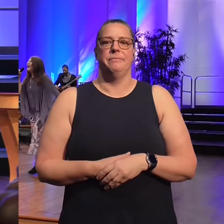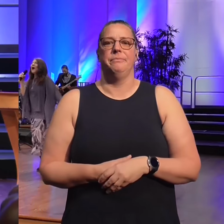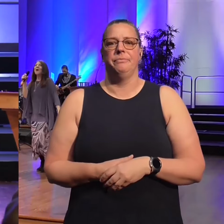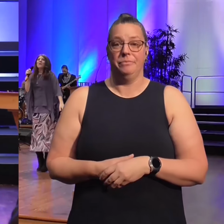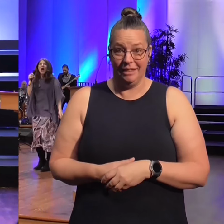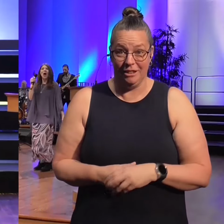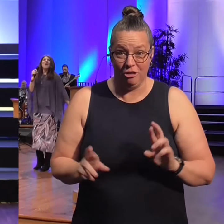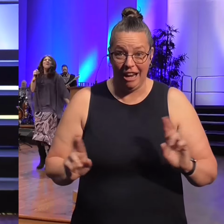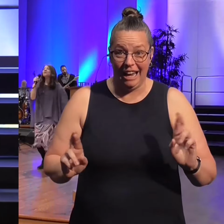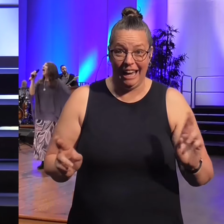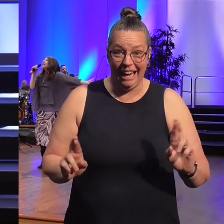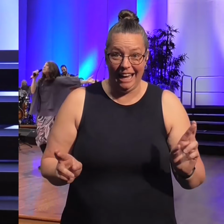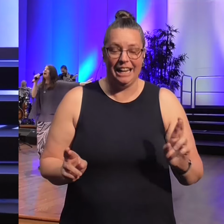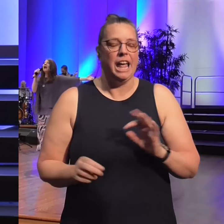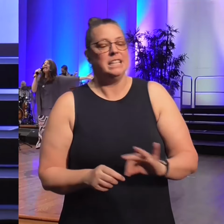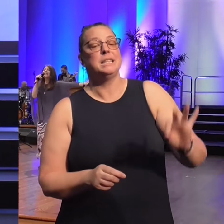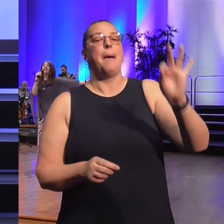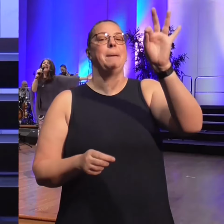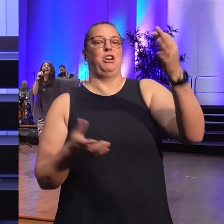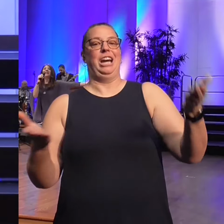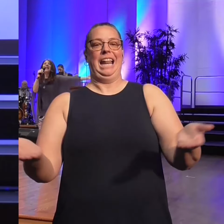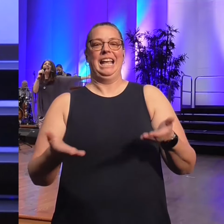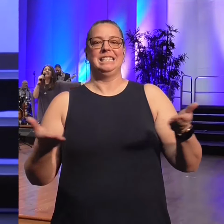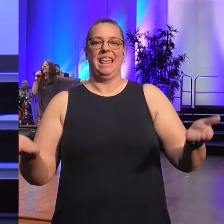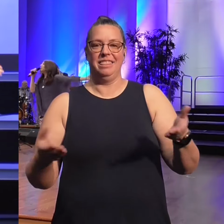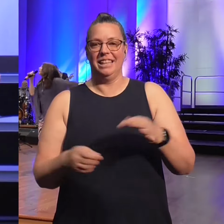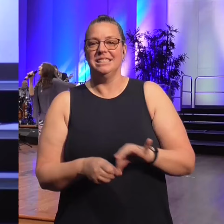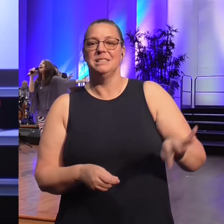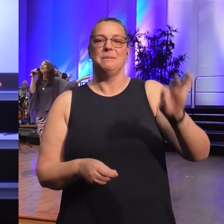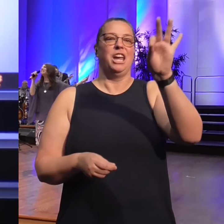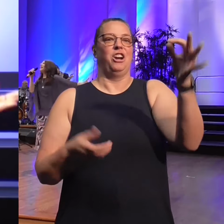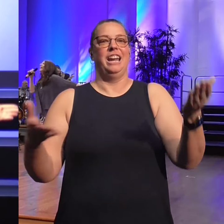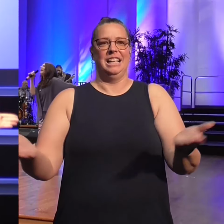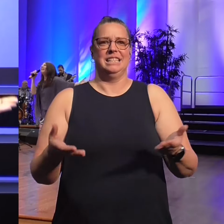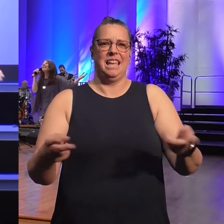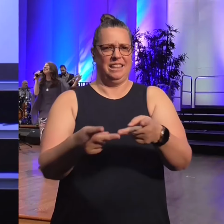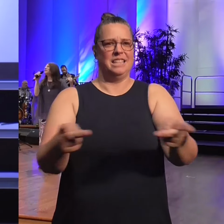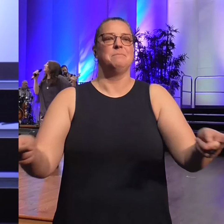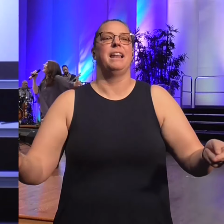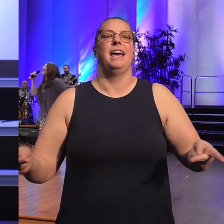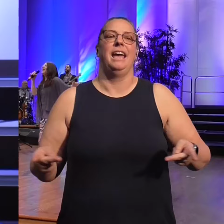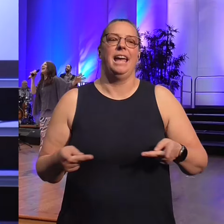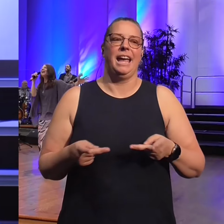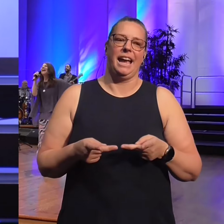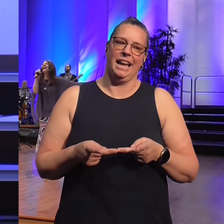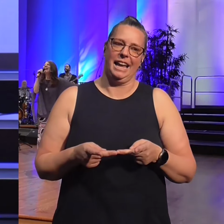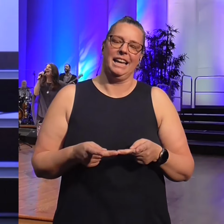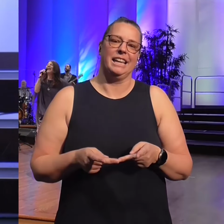here we go. Woo! Spirit is in this. Spirit is in this